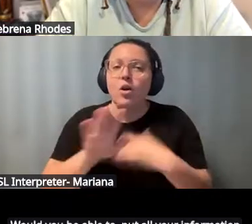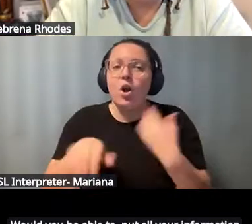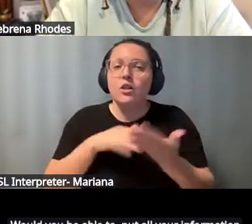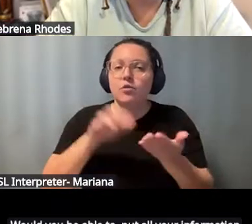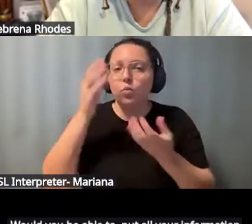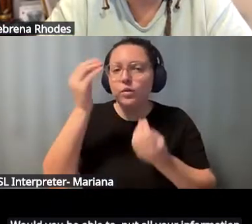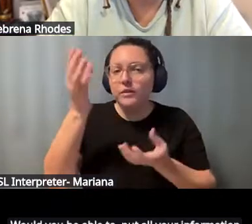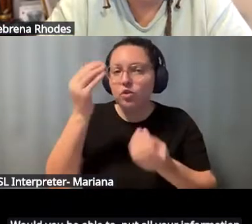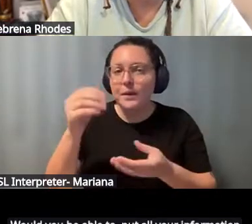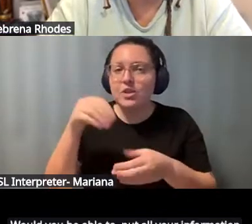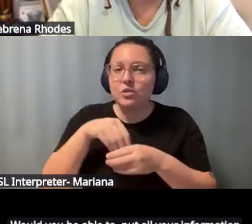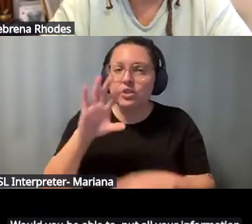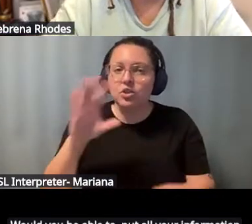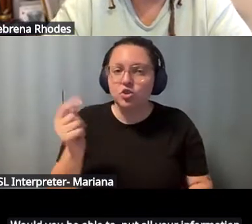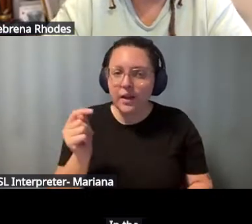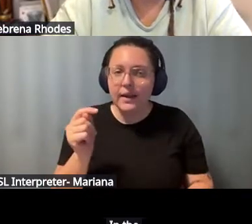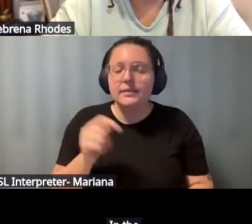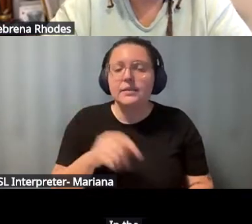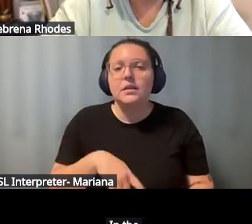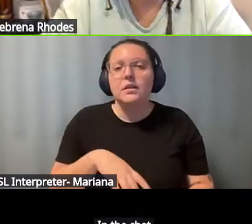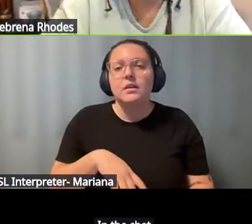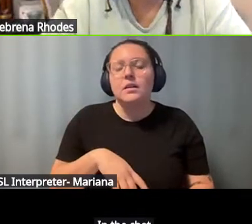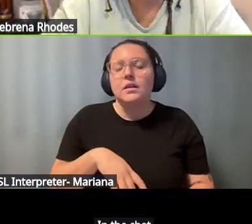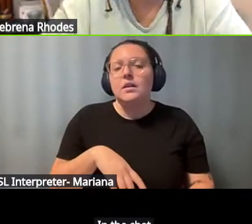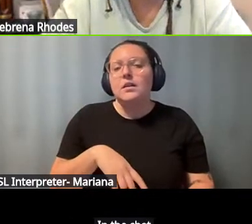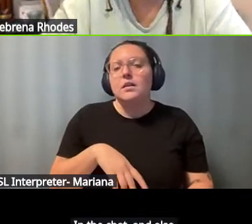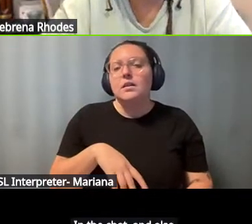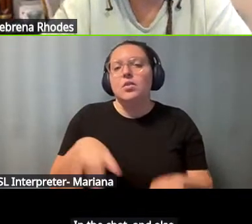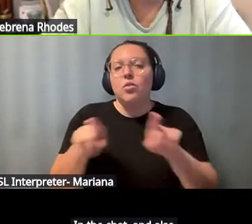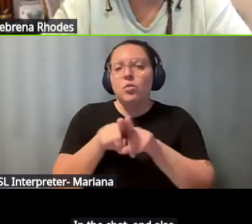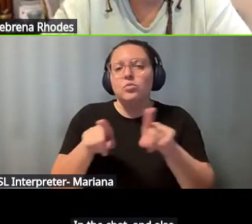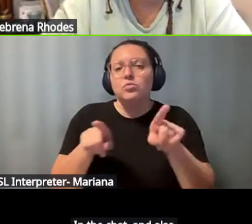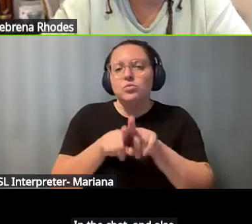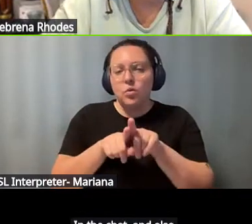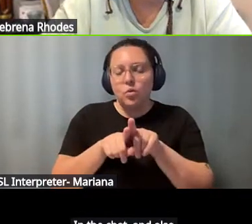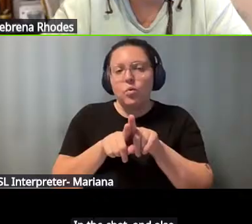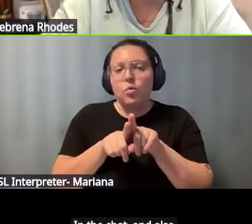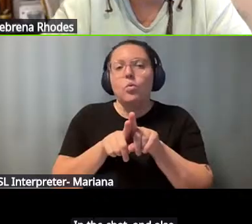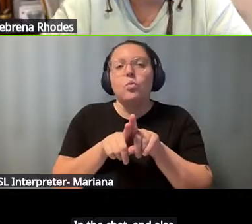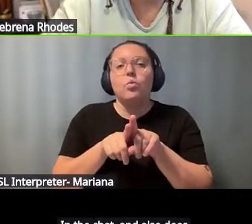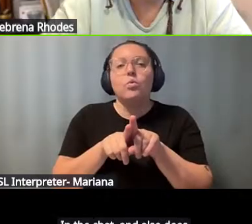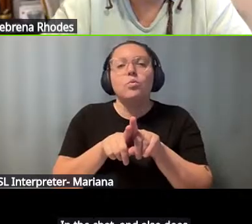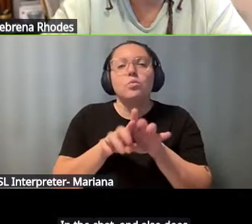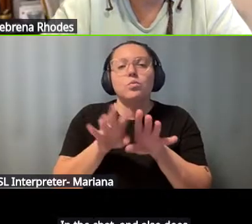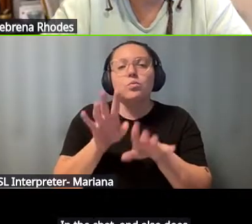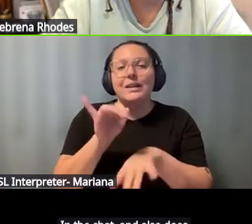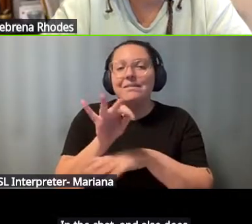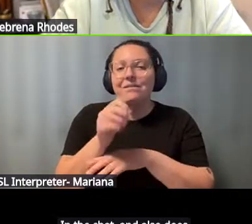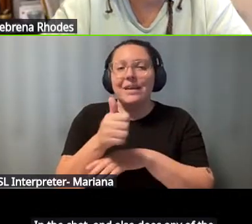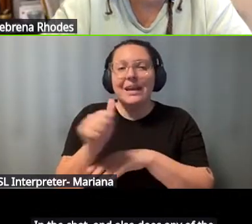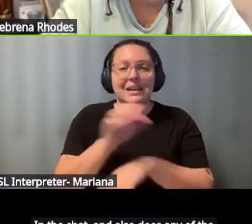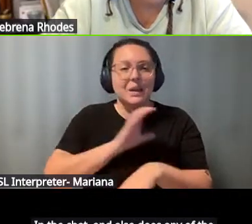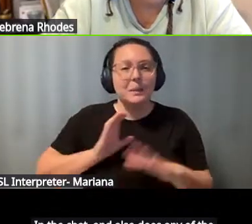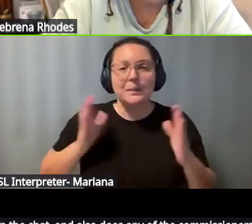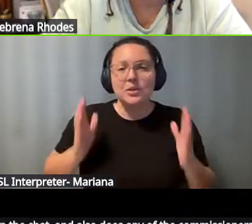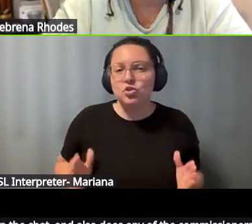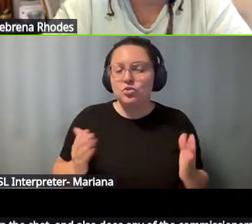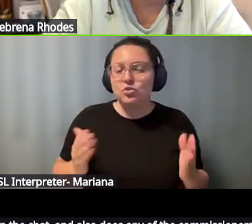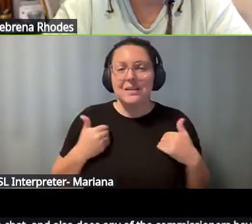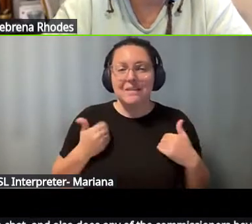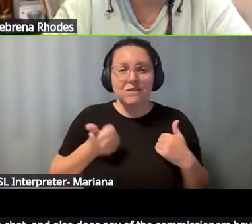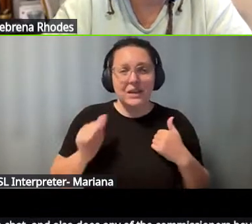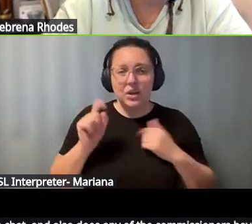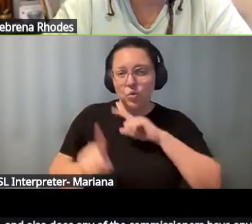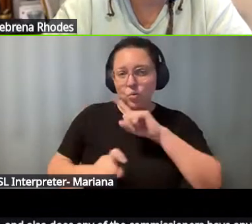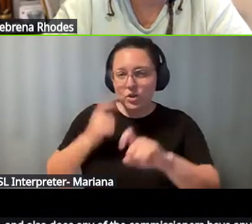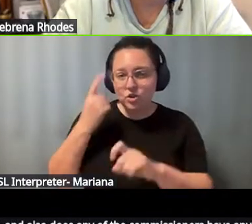Mhm. in the chat? And also, does any of the commissioners have any questions